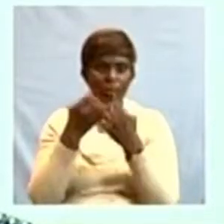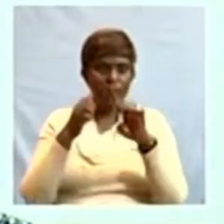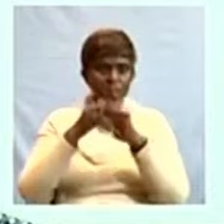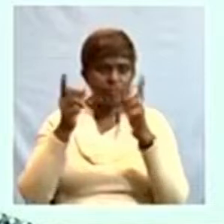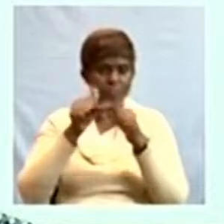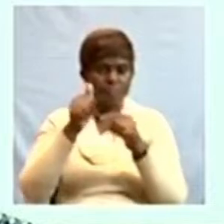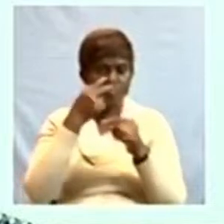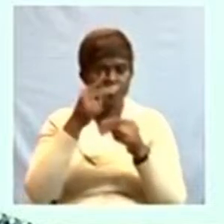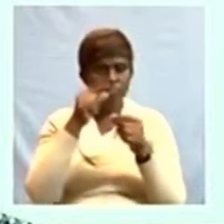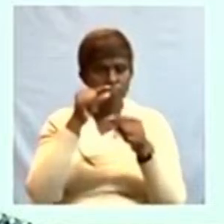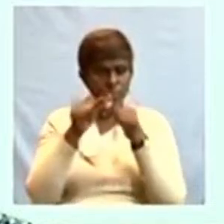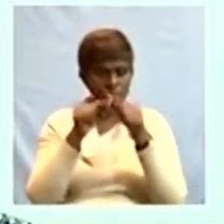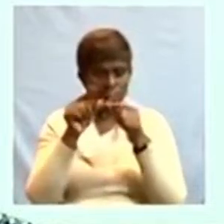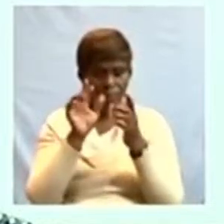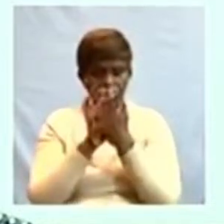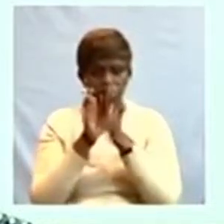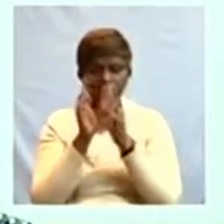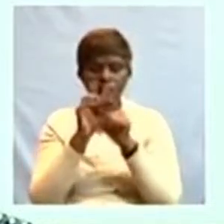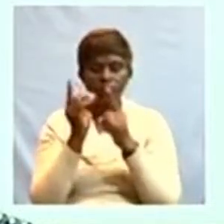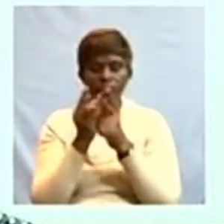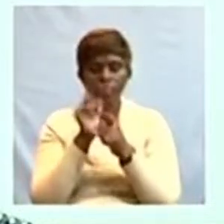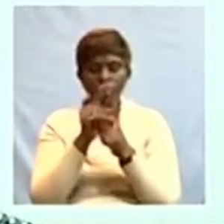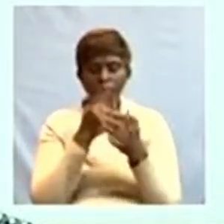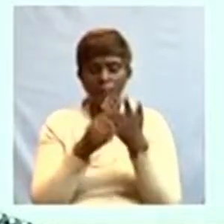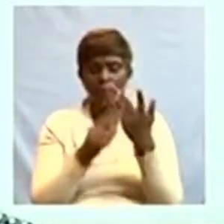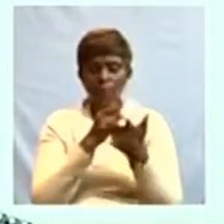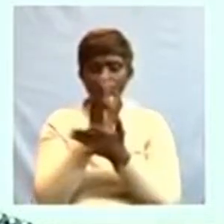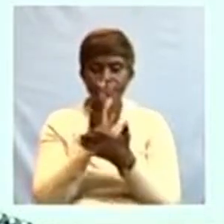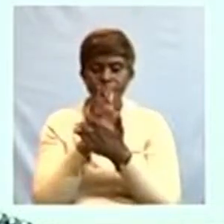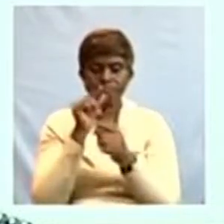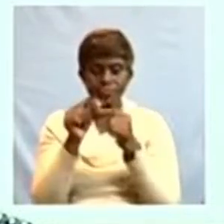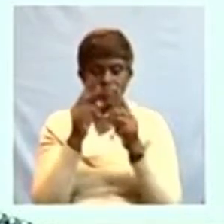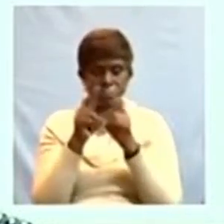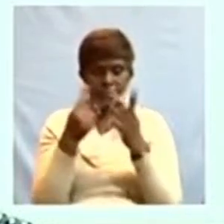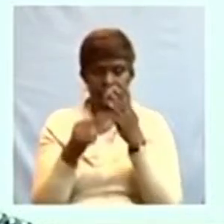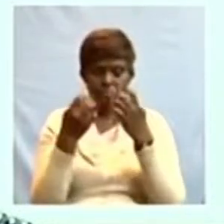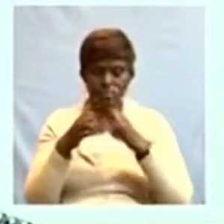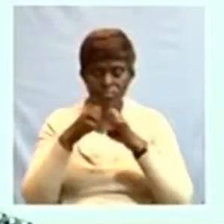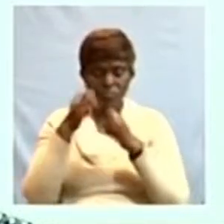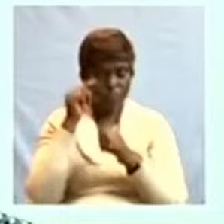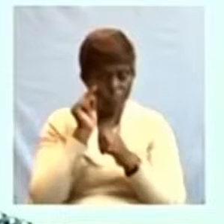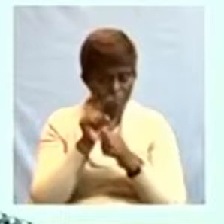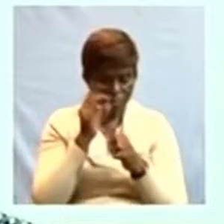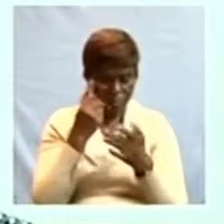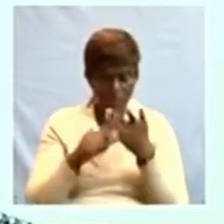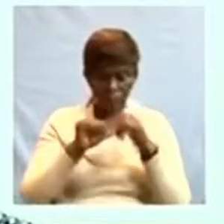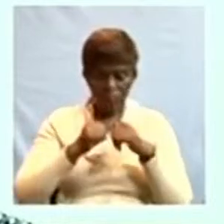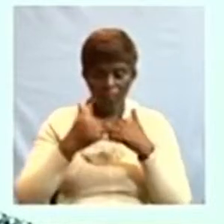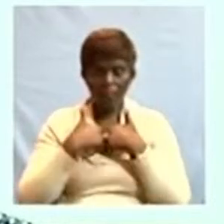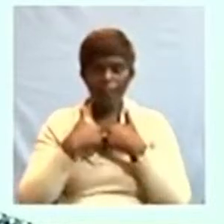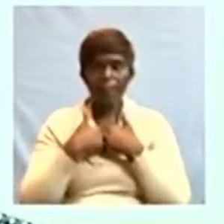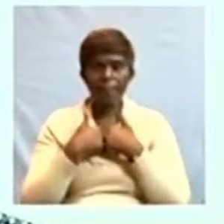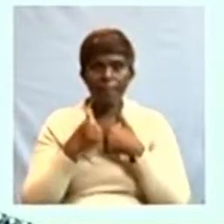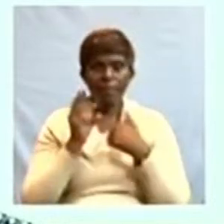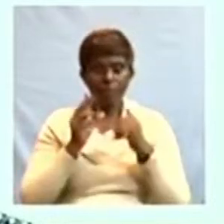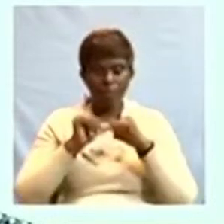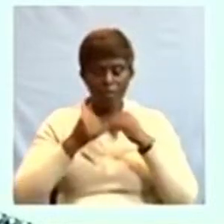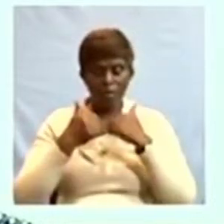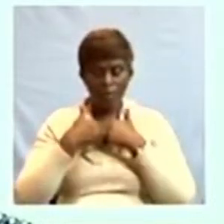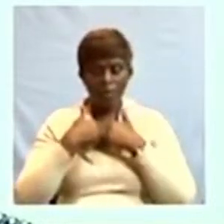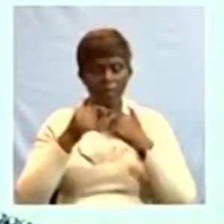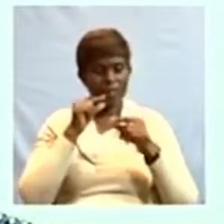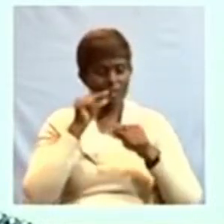the seed gets into the district, that this is the right seed. So even for this, we actually have the